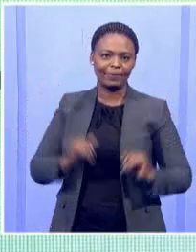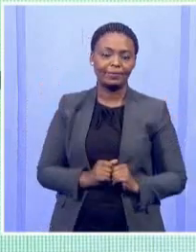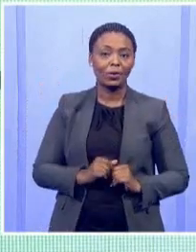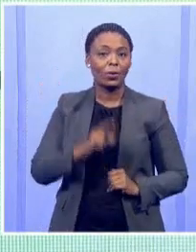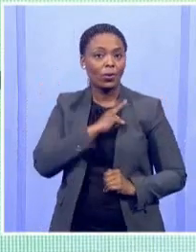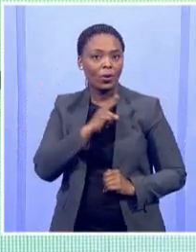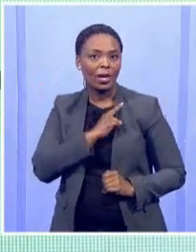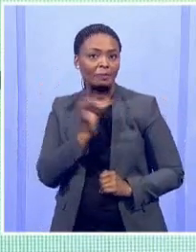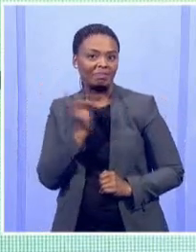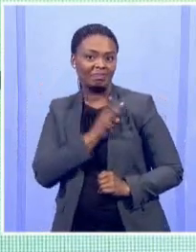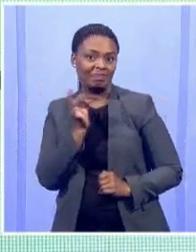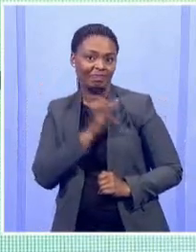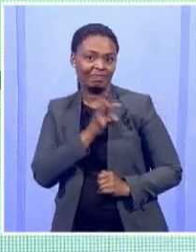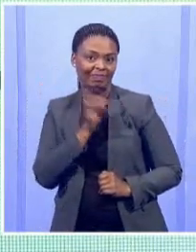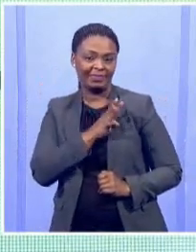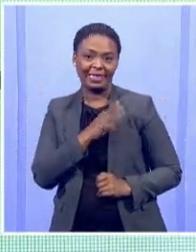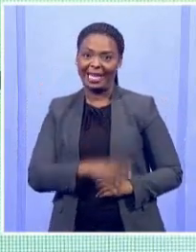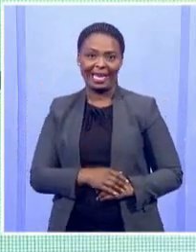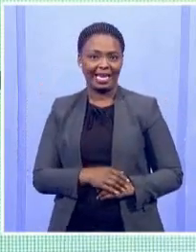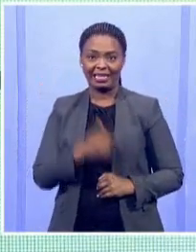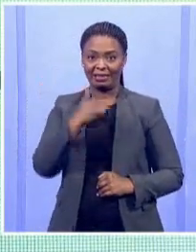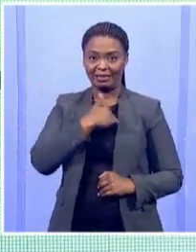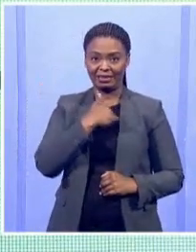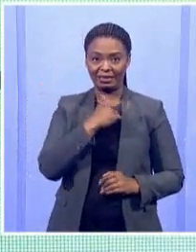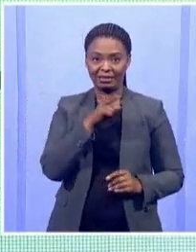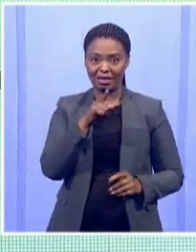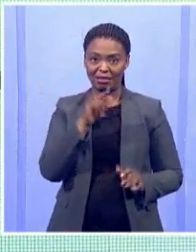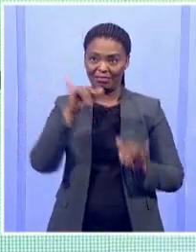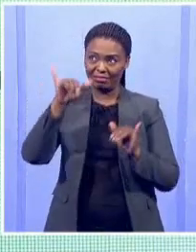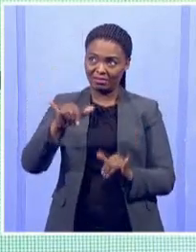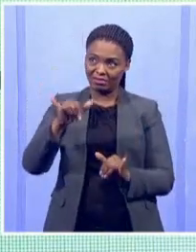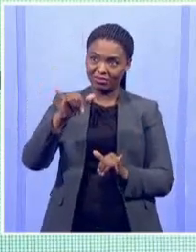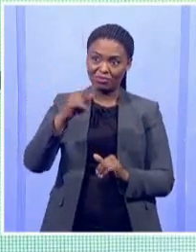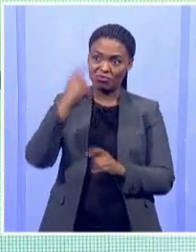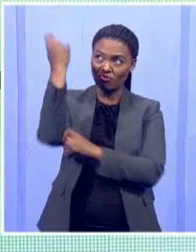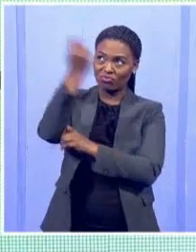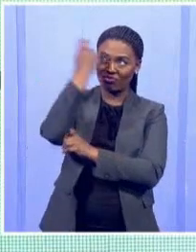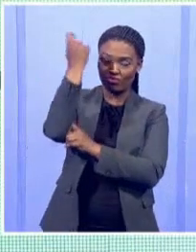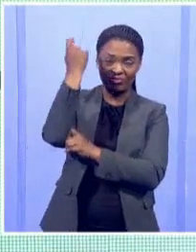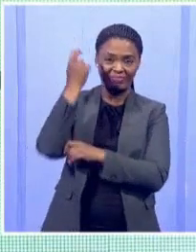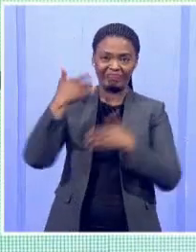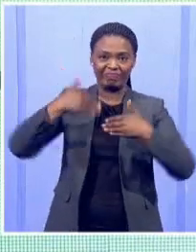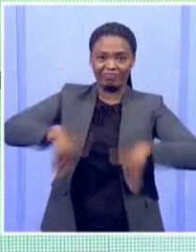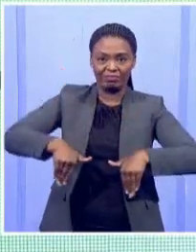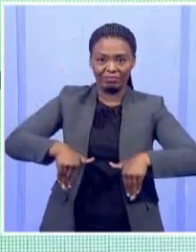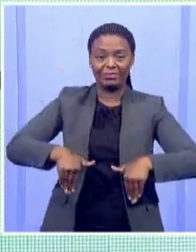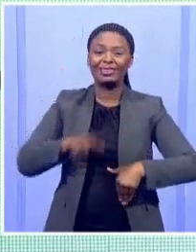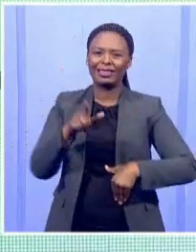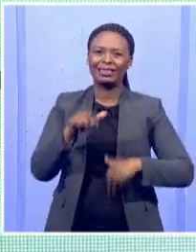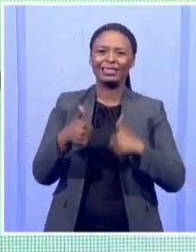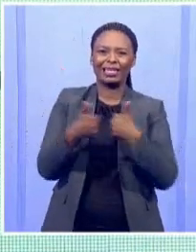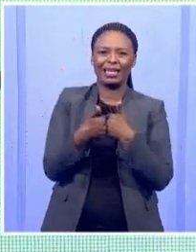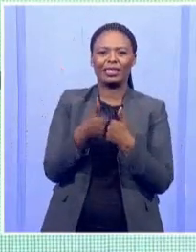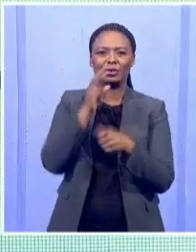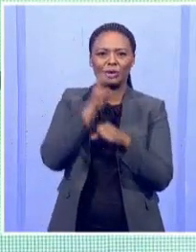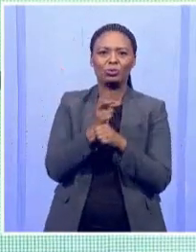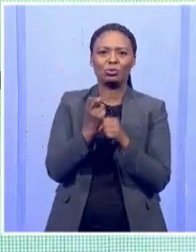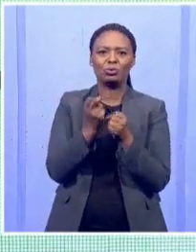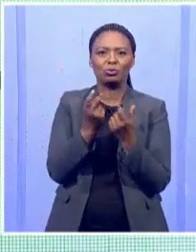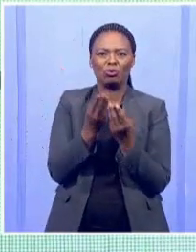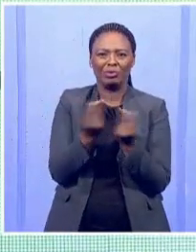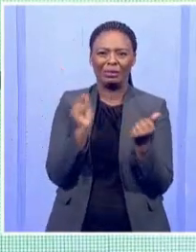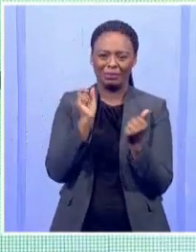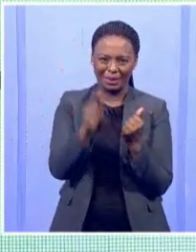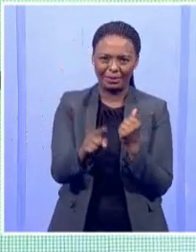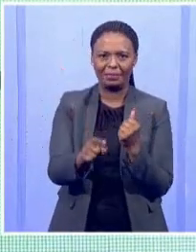of going to a rural area. So these are some of the challenges which we have to deal with. And the question then